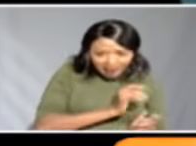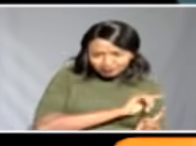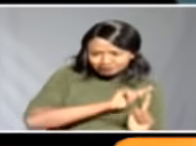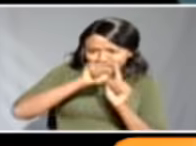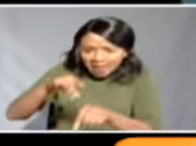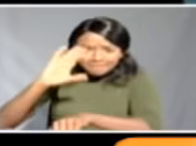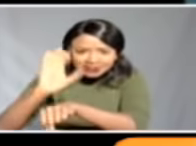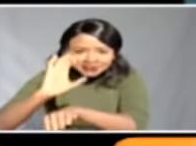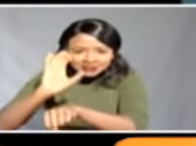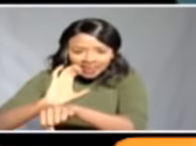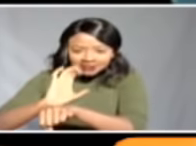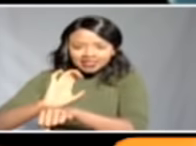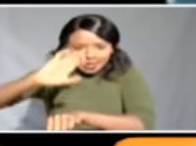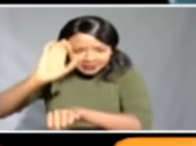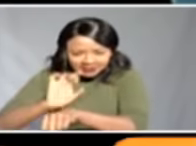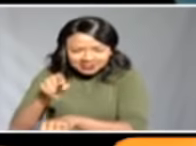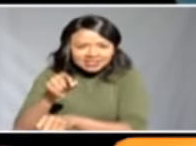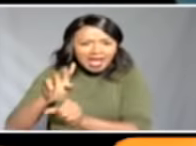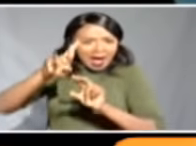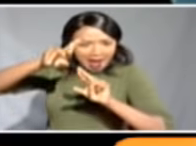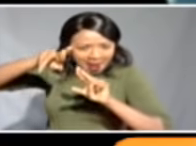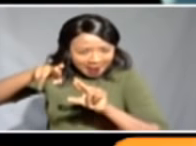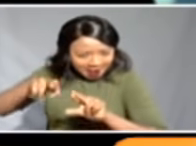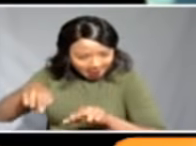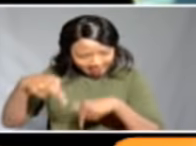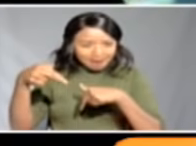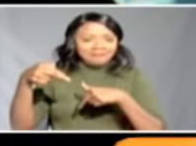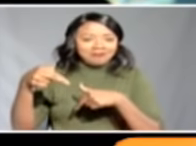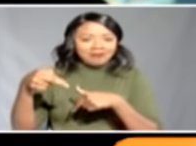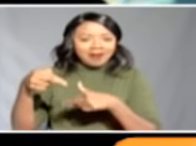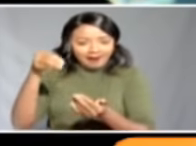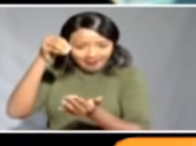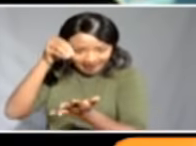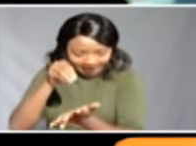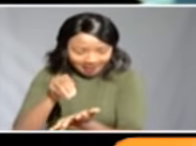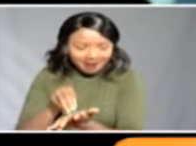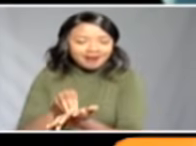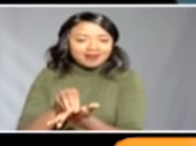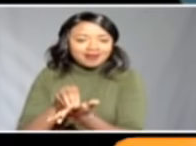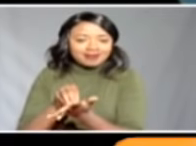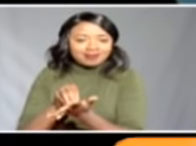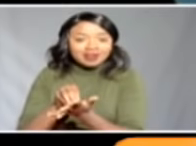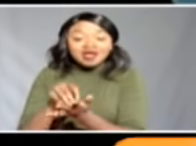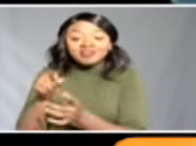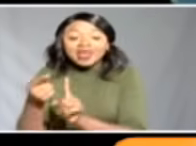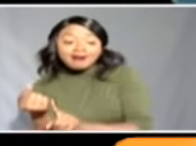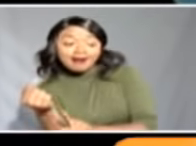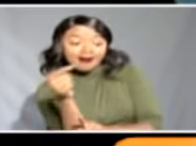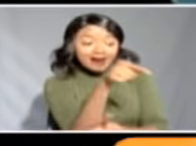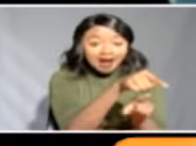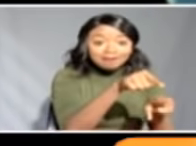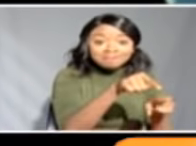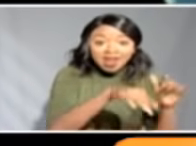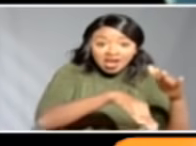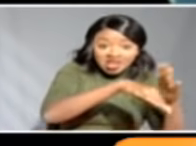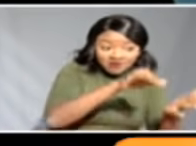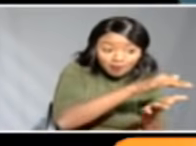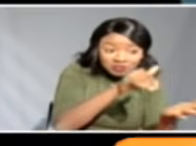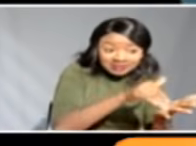tena huyo aenda father aenda amfanyie hiyo tabia mbaya, akuje hapa kama